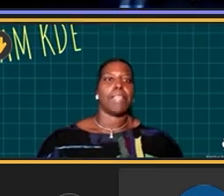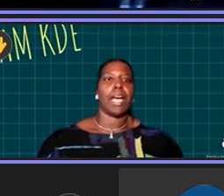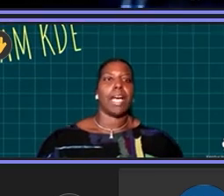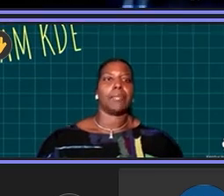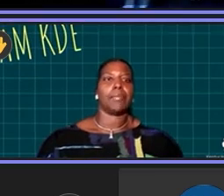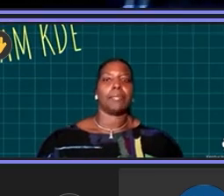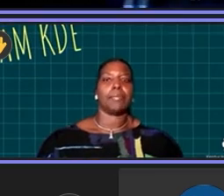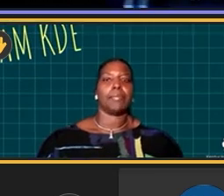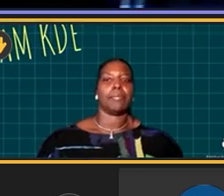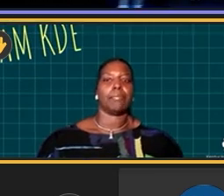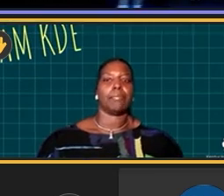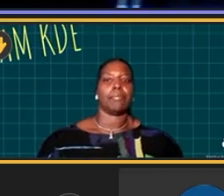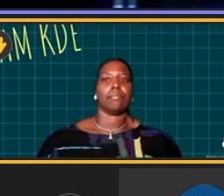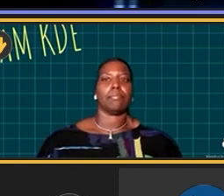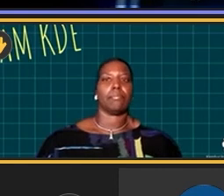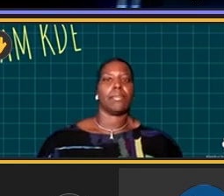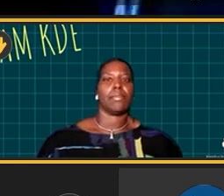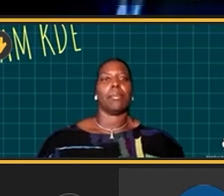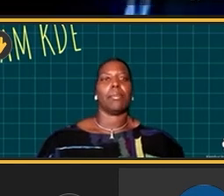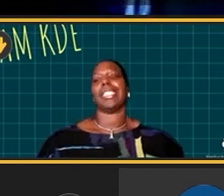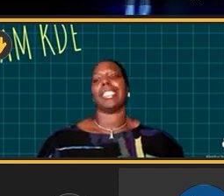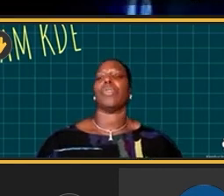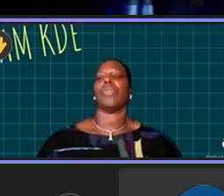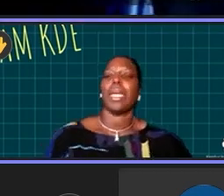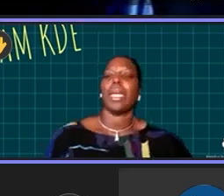This is where we start getting in our, yes.